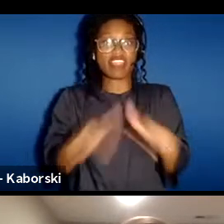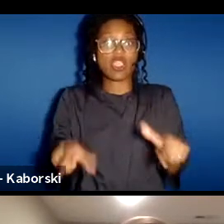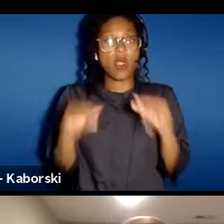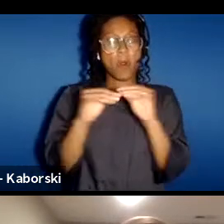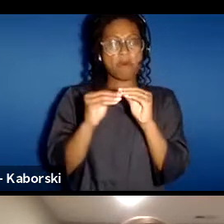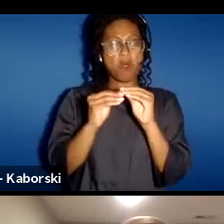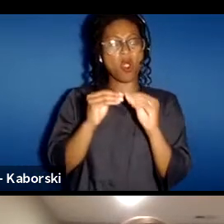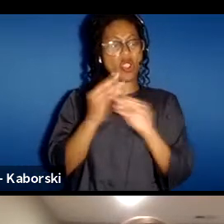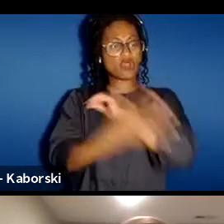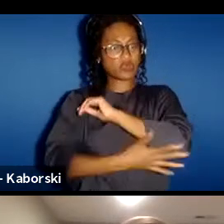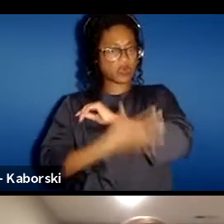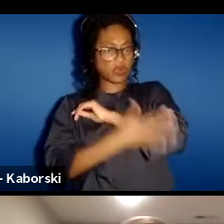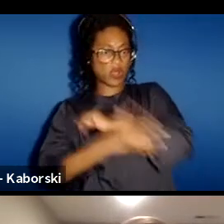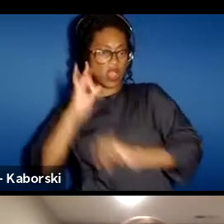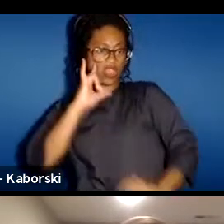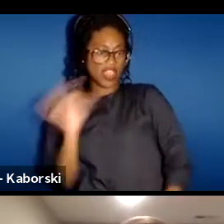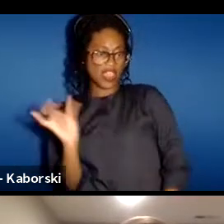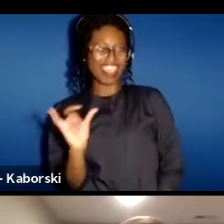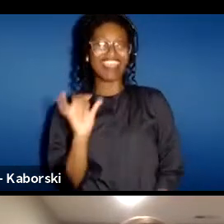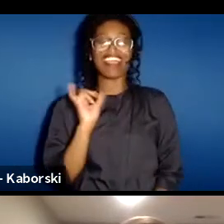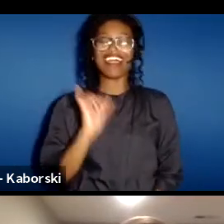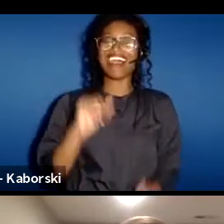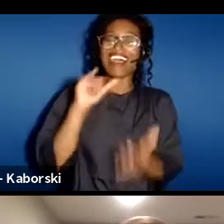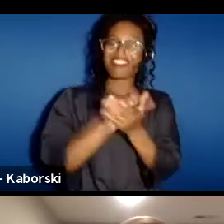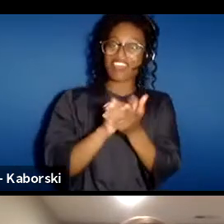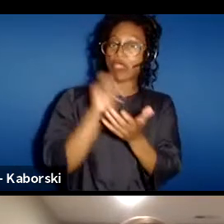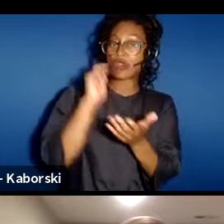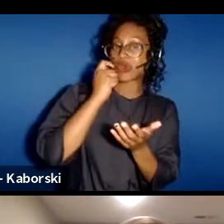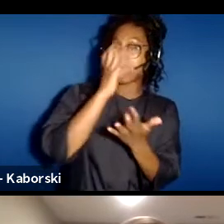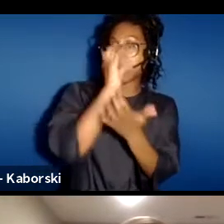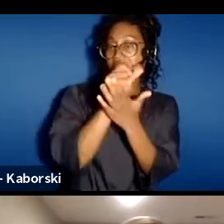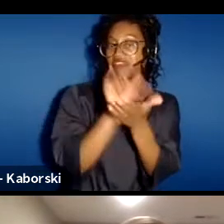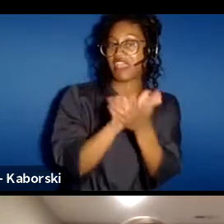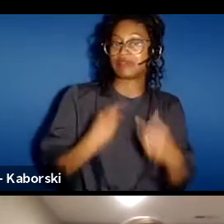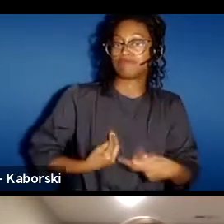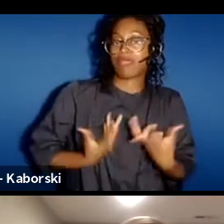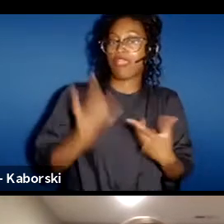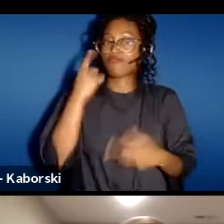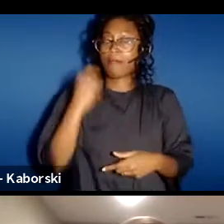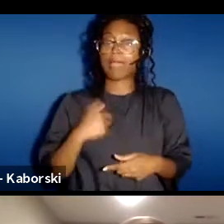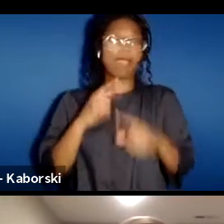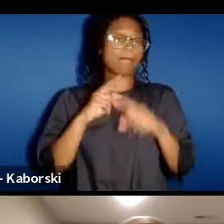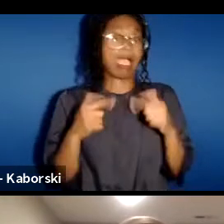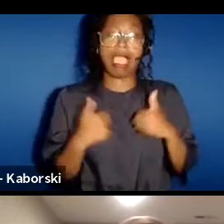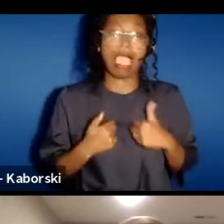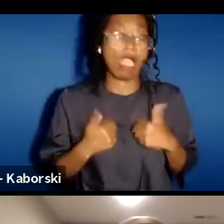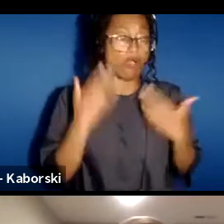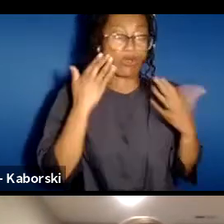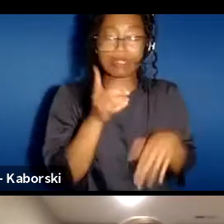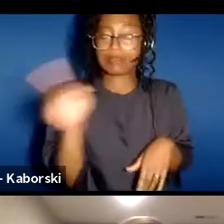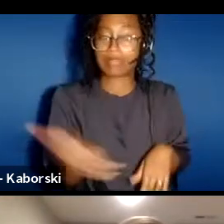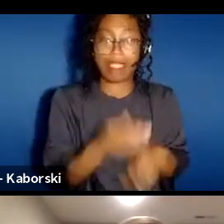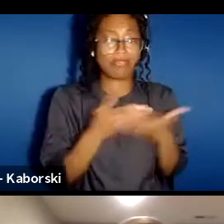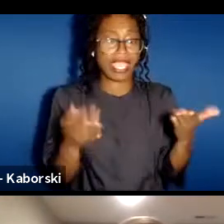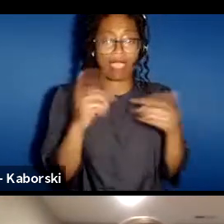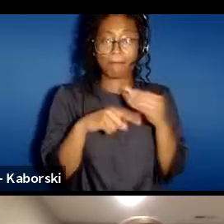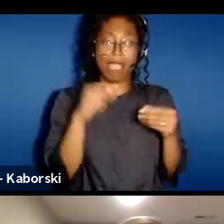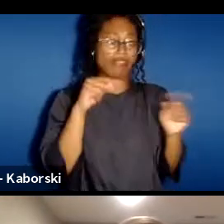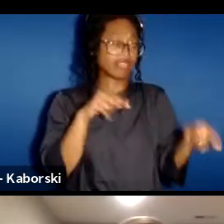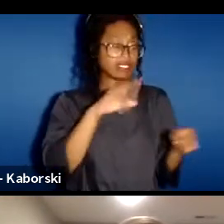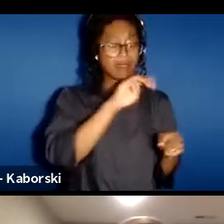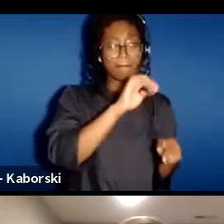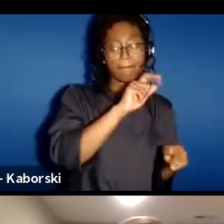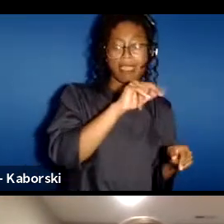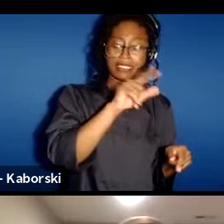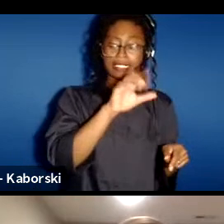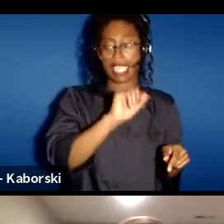look and nature. And I think that kind of stuff is super cool and inspiring to me, but I don't know a damn thing about, this mezcal from that